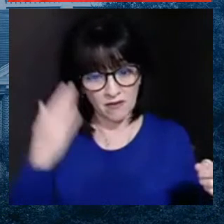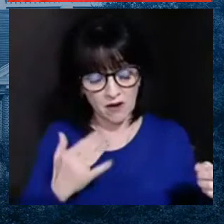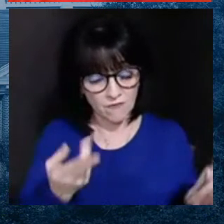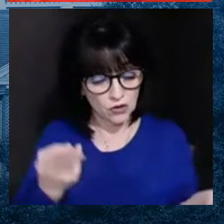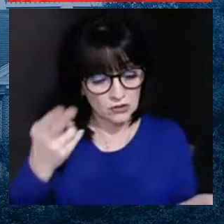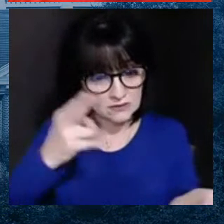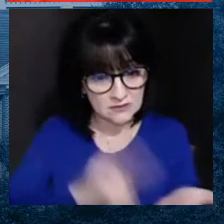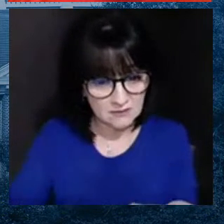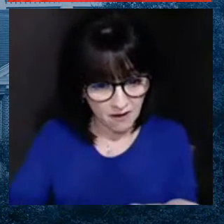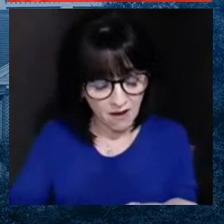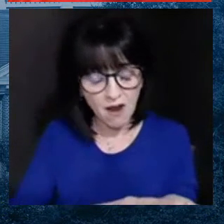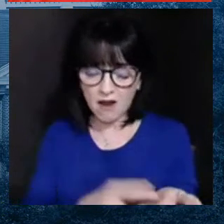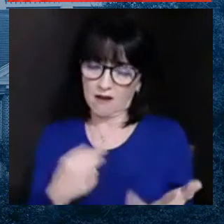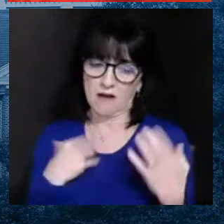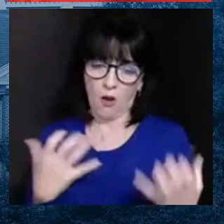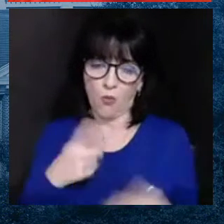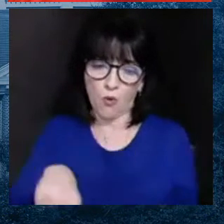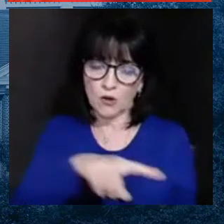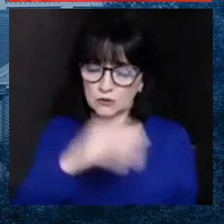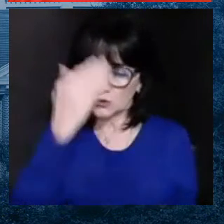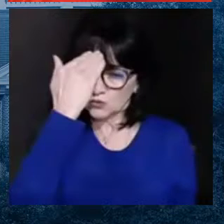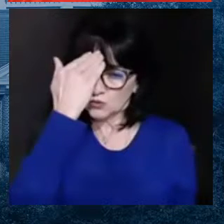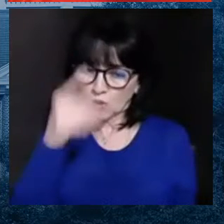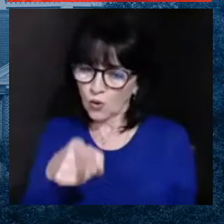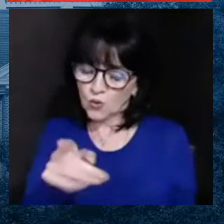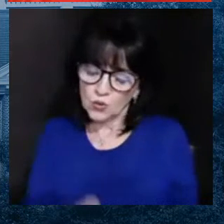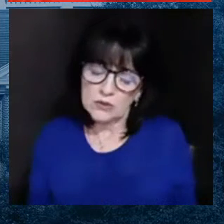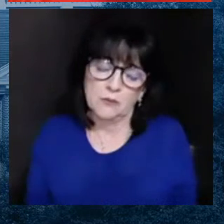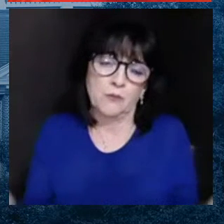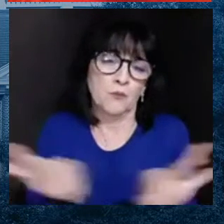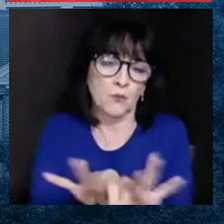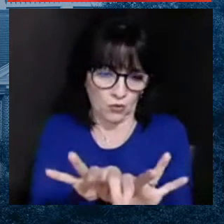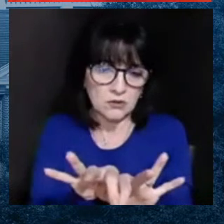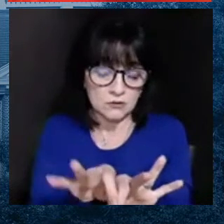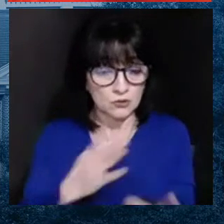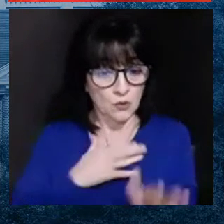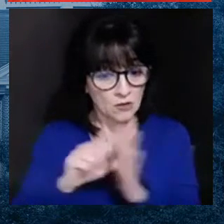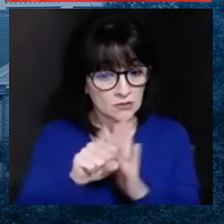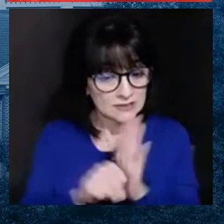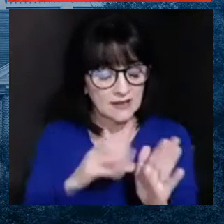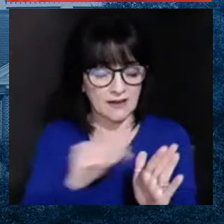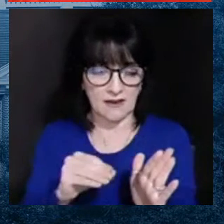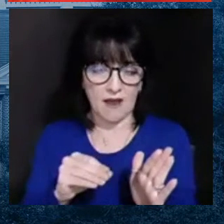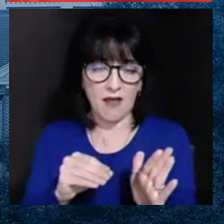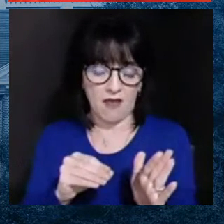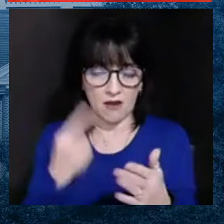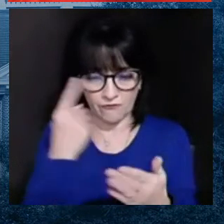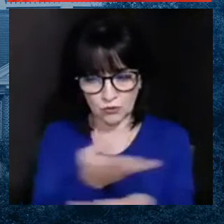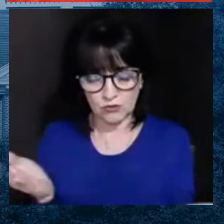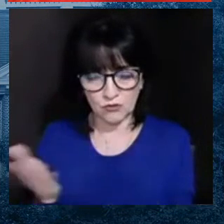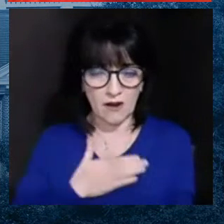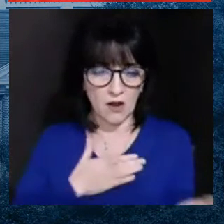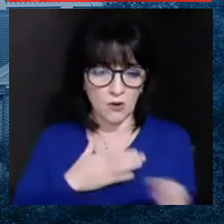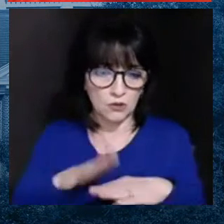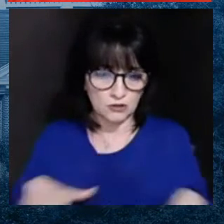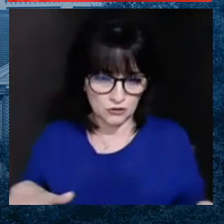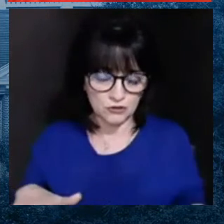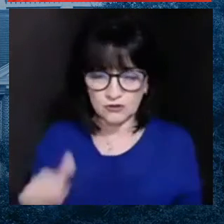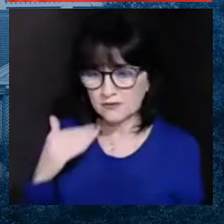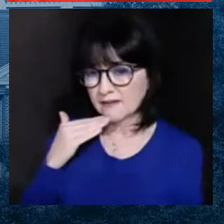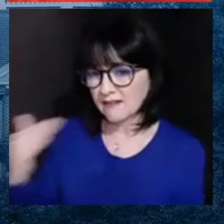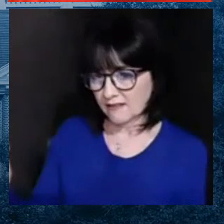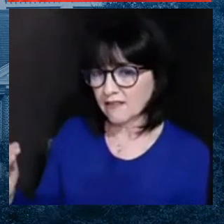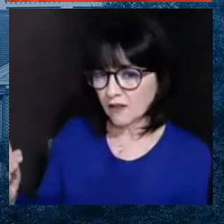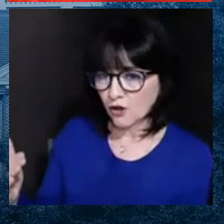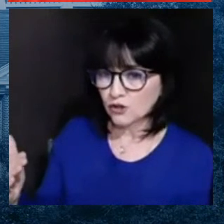you are to our state and to our children. So thank you. Thank you very much, Representative Longhurst. Thanks for your leadership on